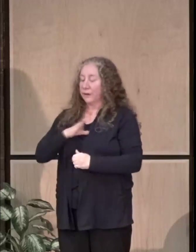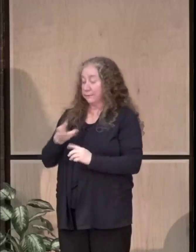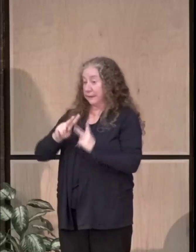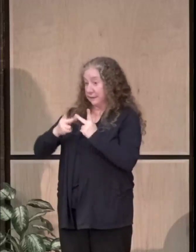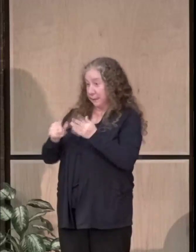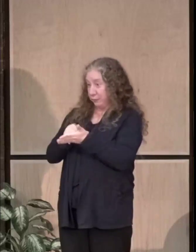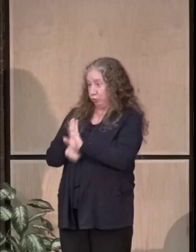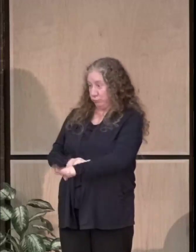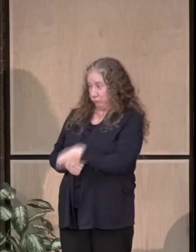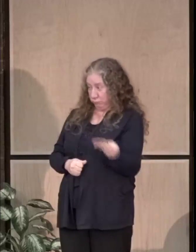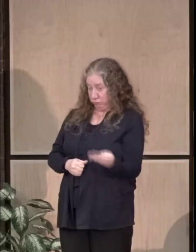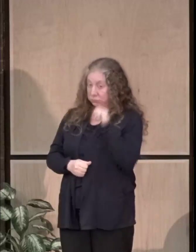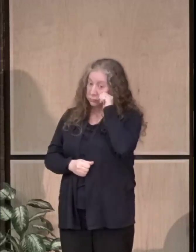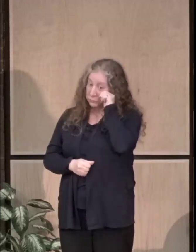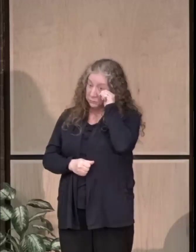there's